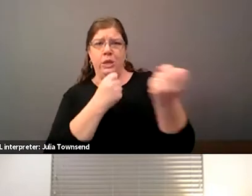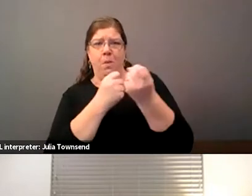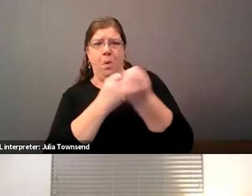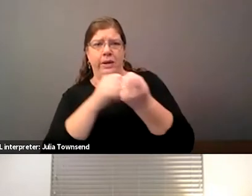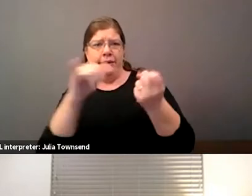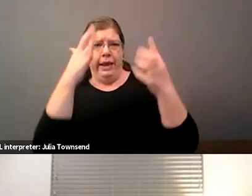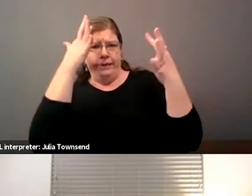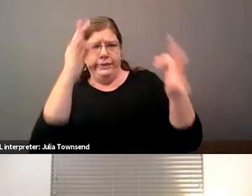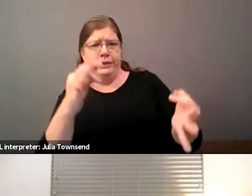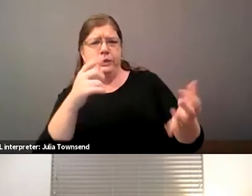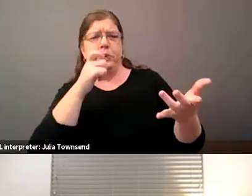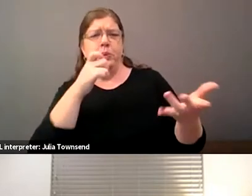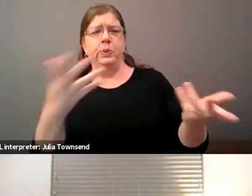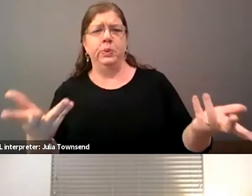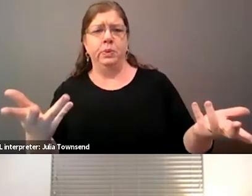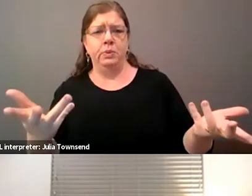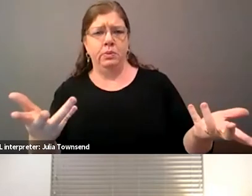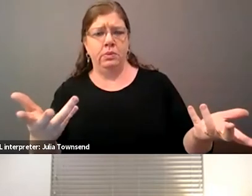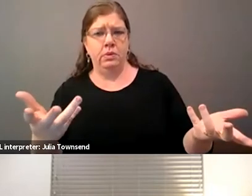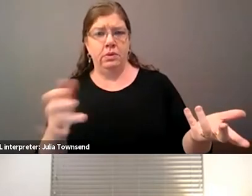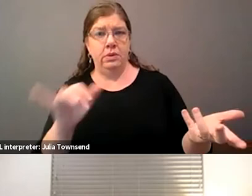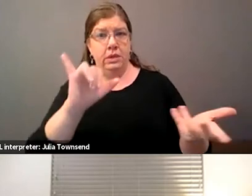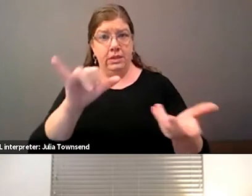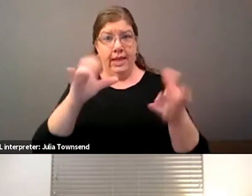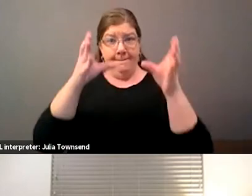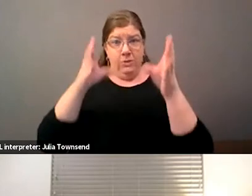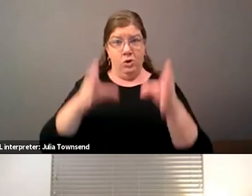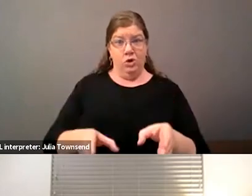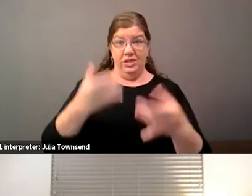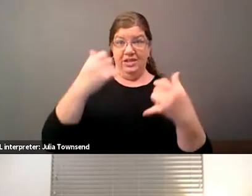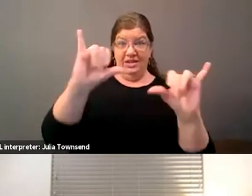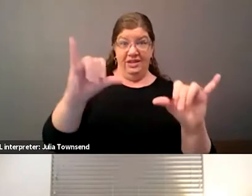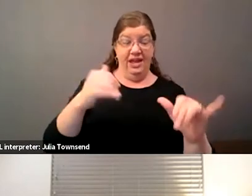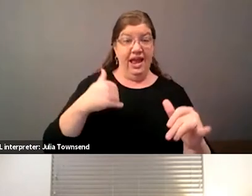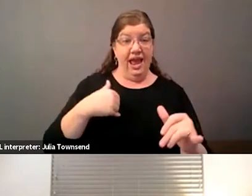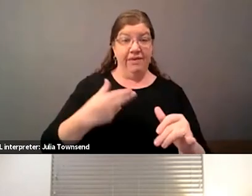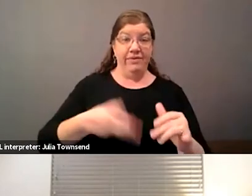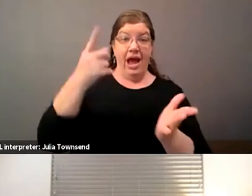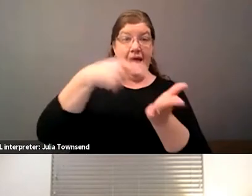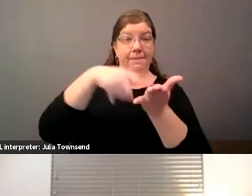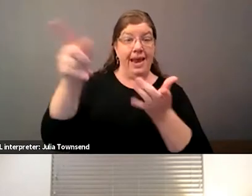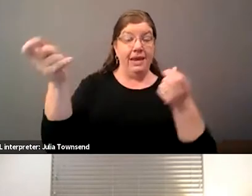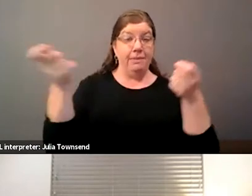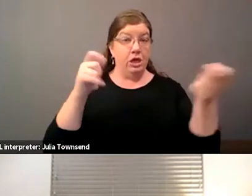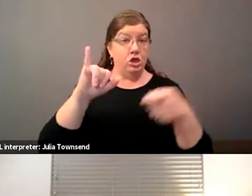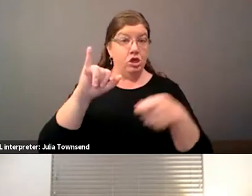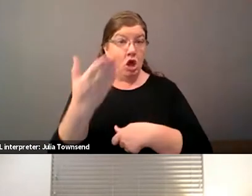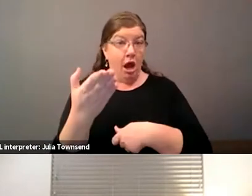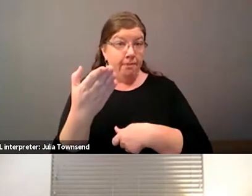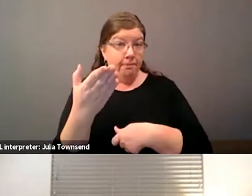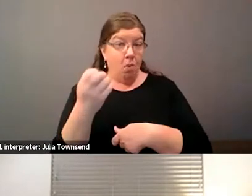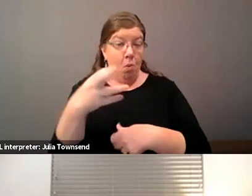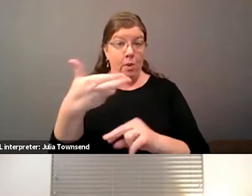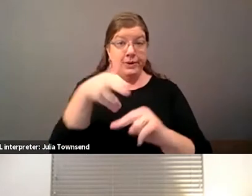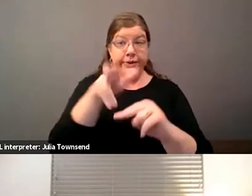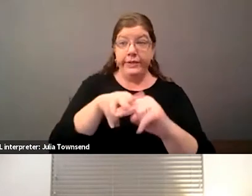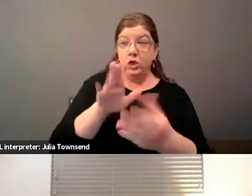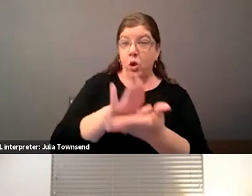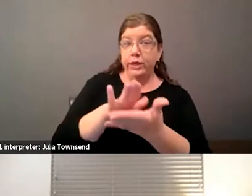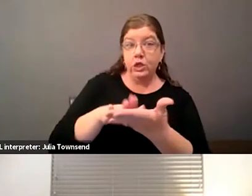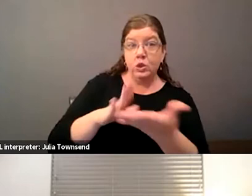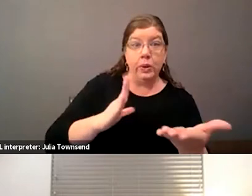decision does that person or person still have their high paying administrative job or seat on the school